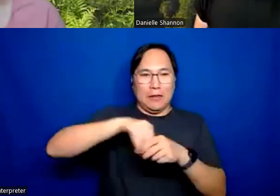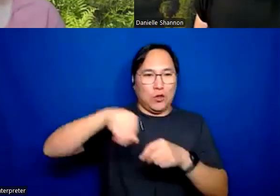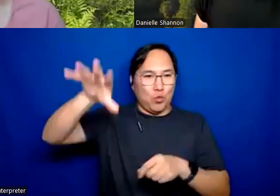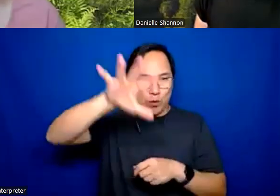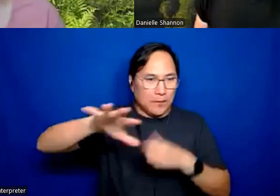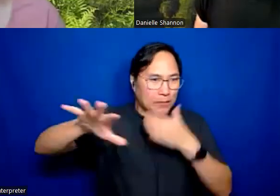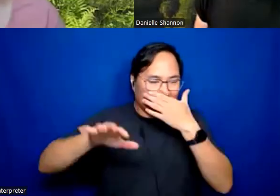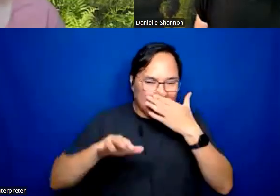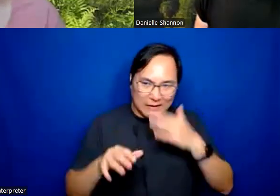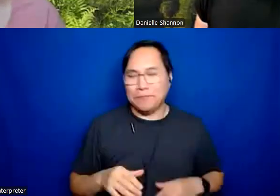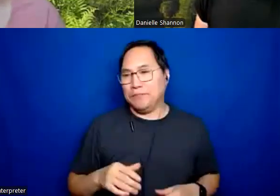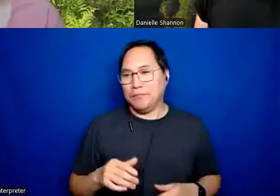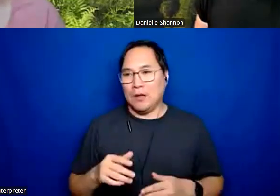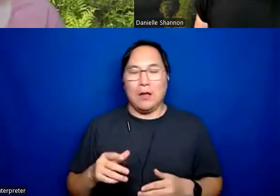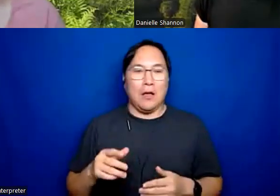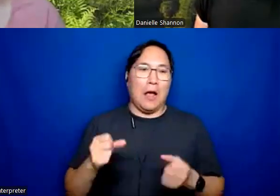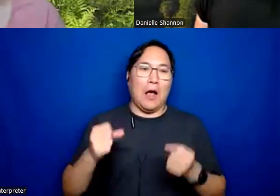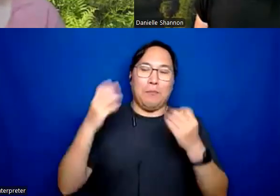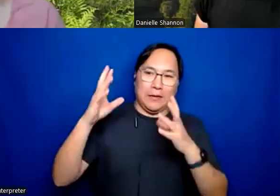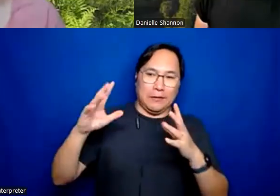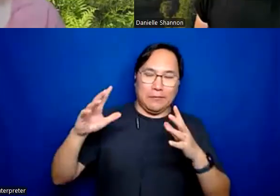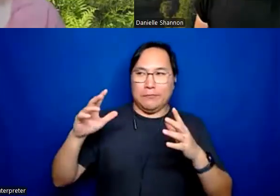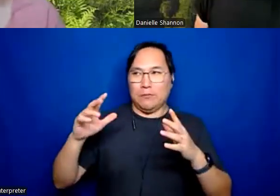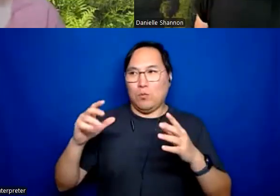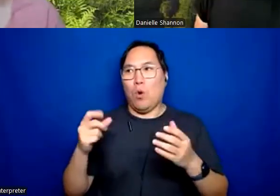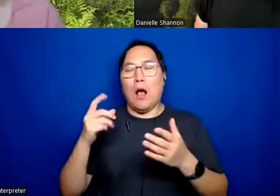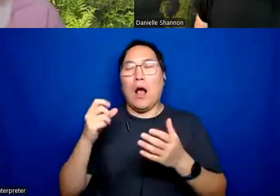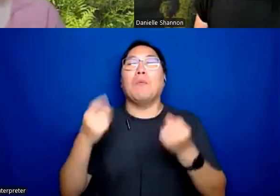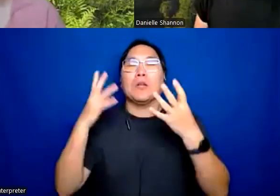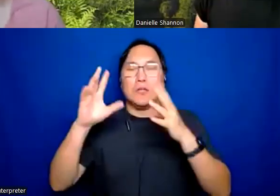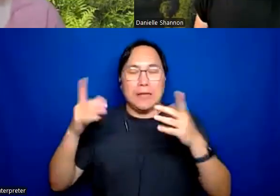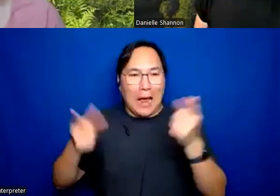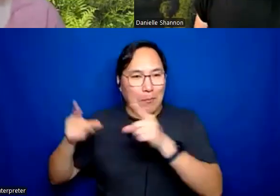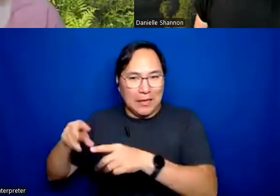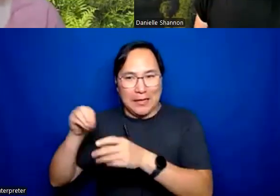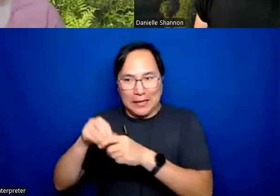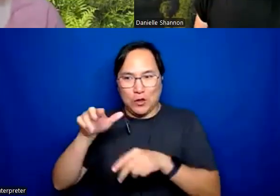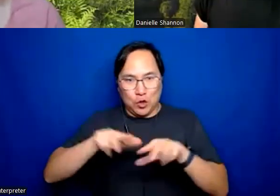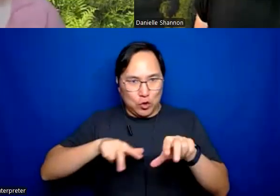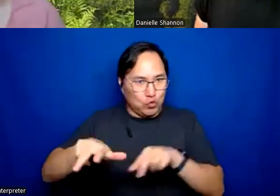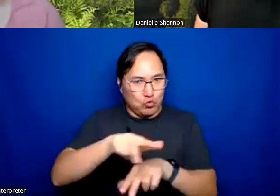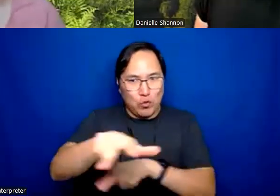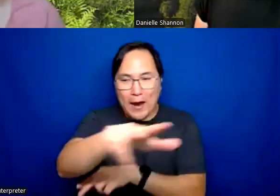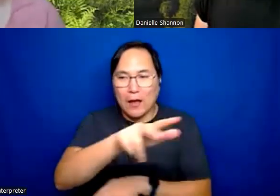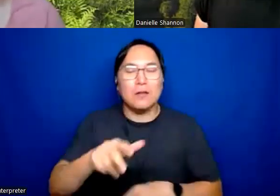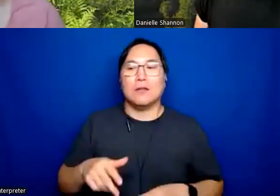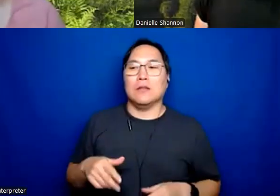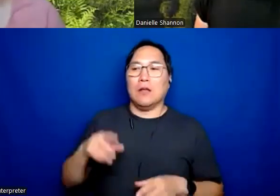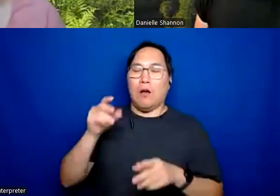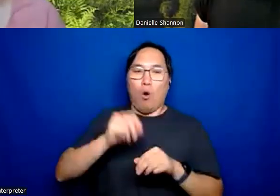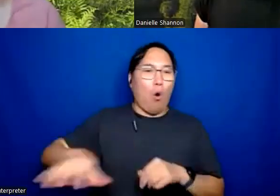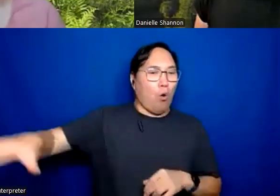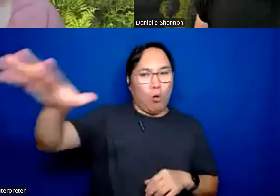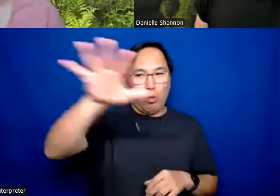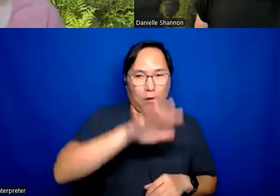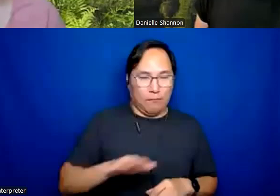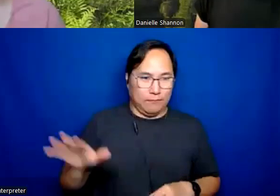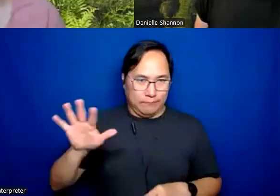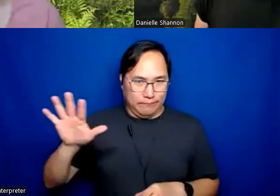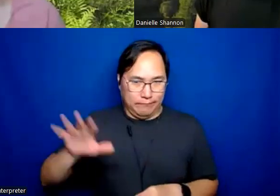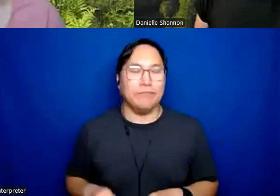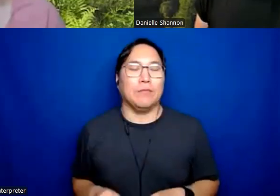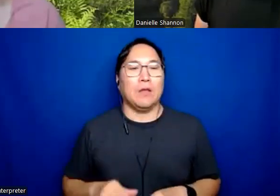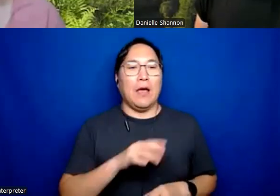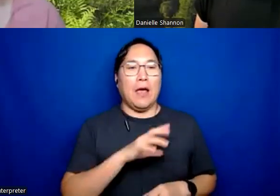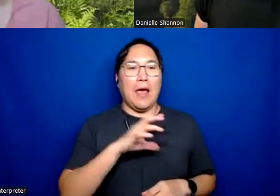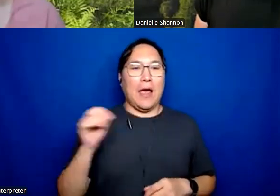So like sort of the relative density of those activities occurring on trails, impervious surfaces across the landscape. They also look